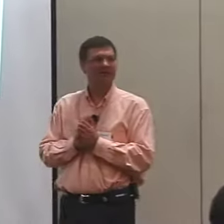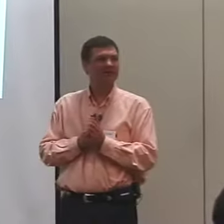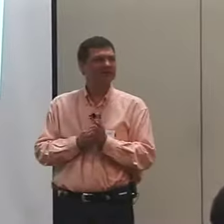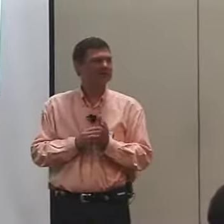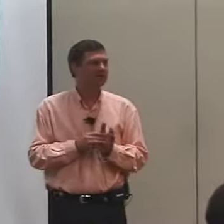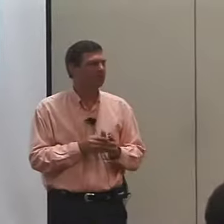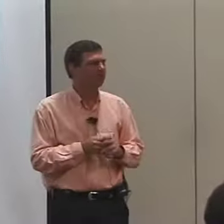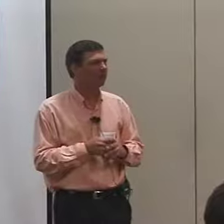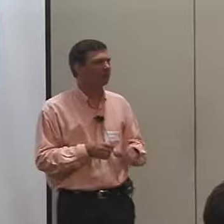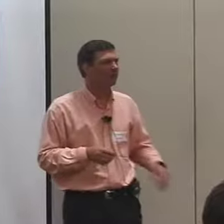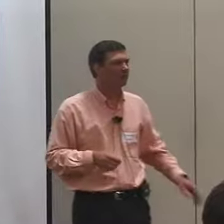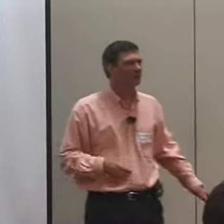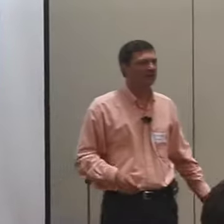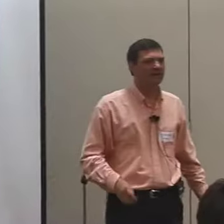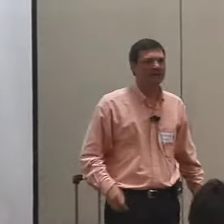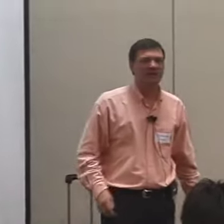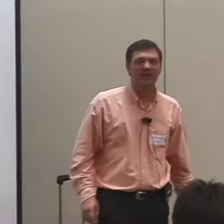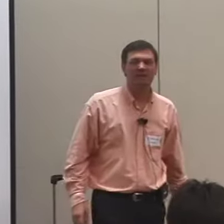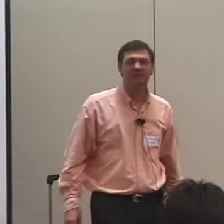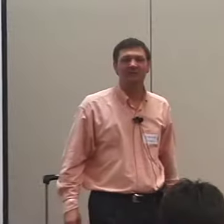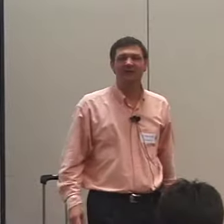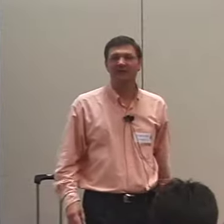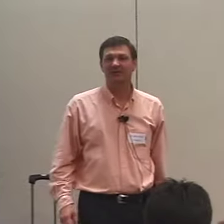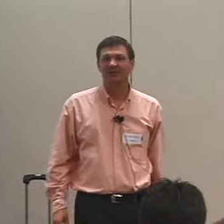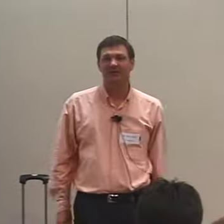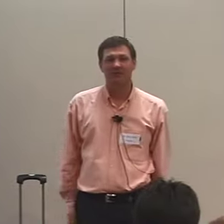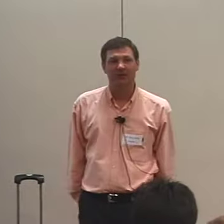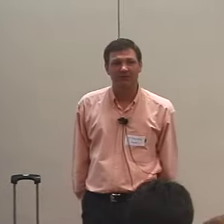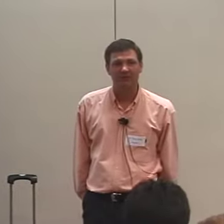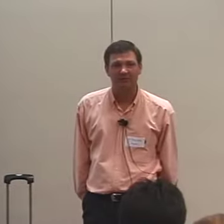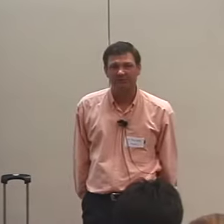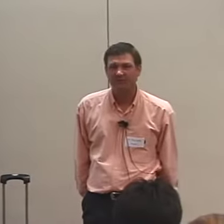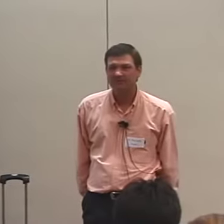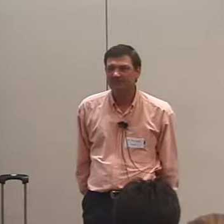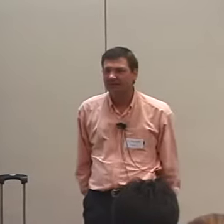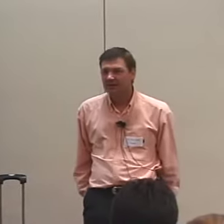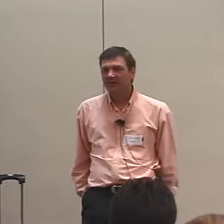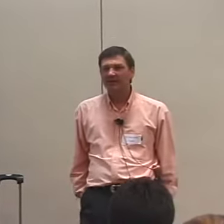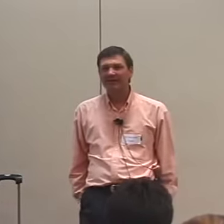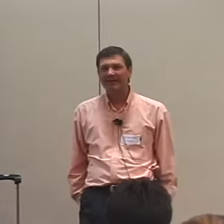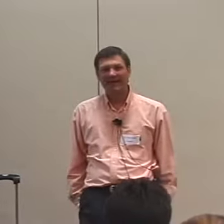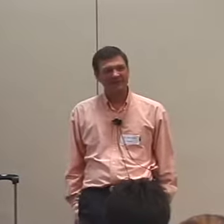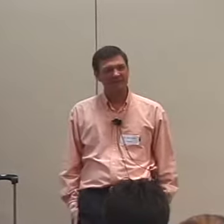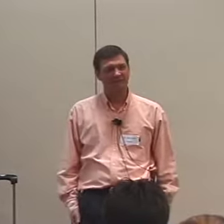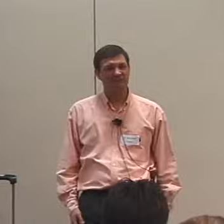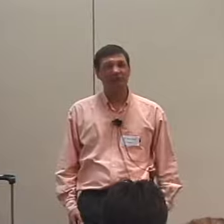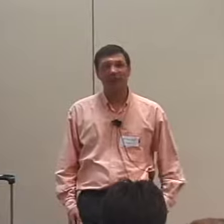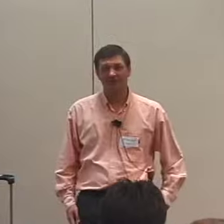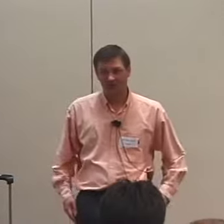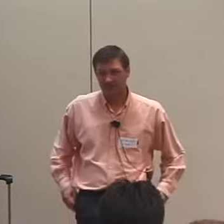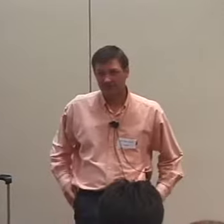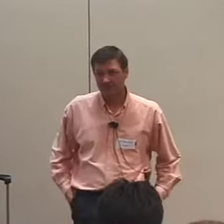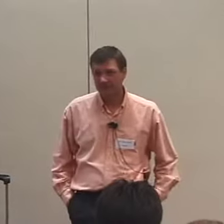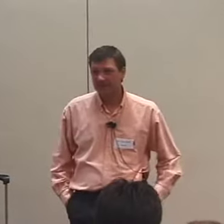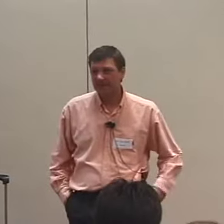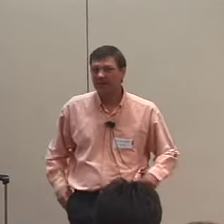timed schools around Florida doing team meetings on kids with problem behaviors. They last